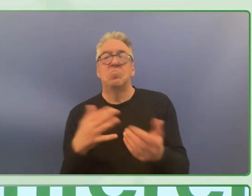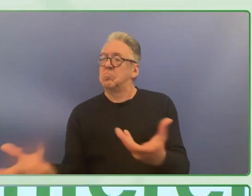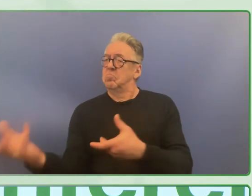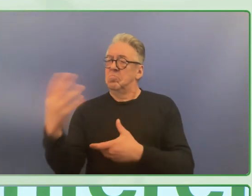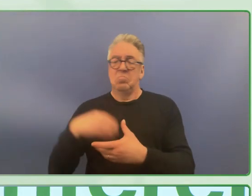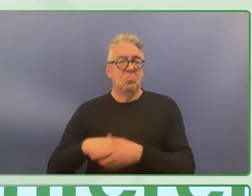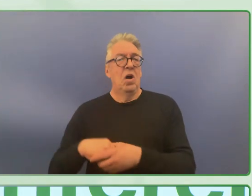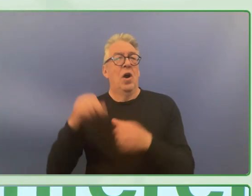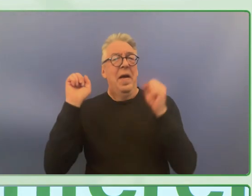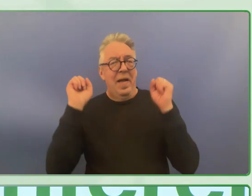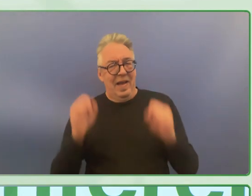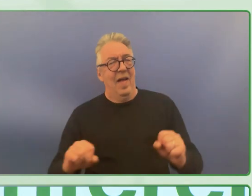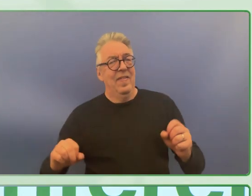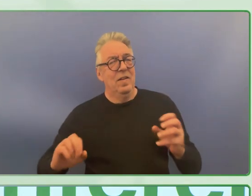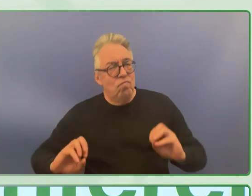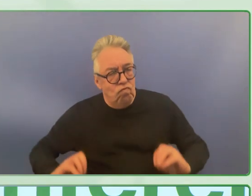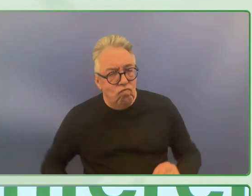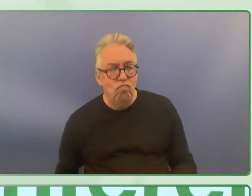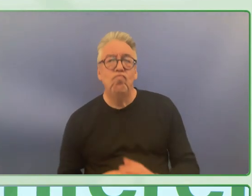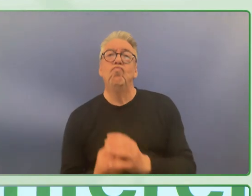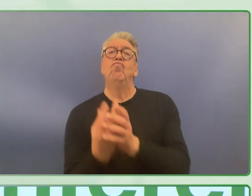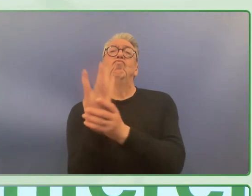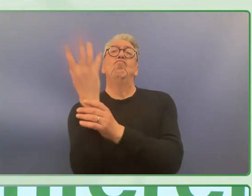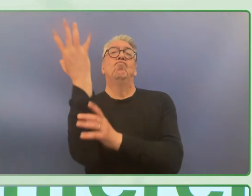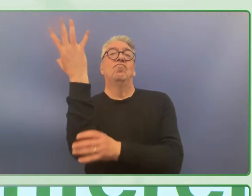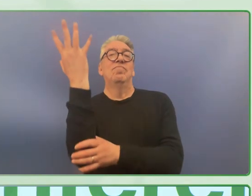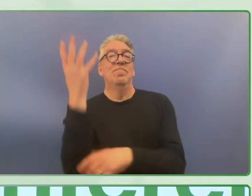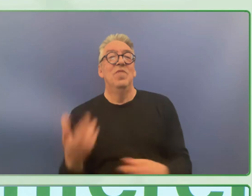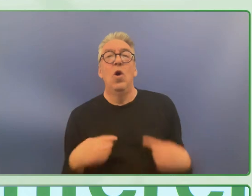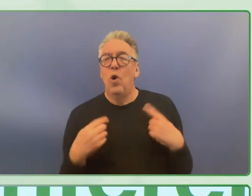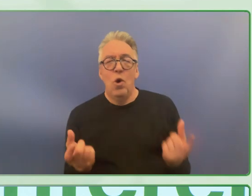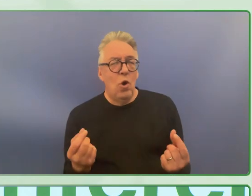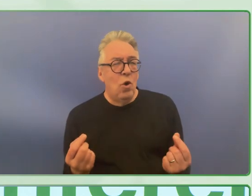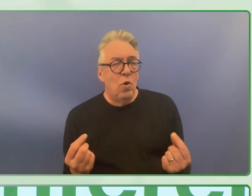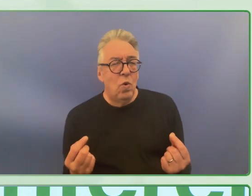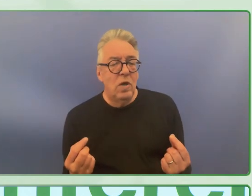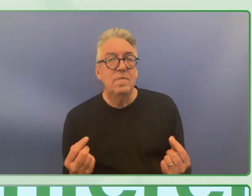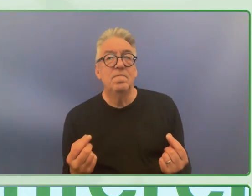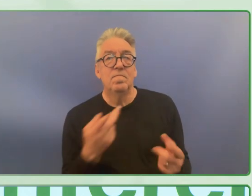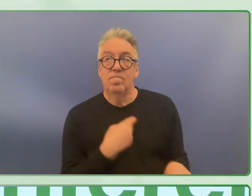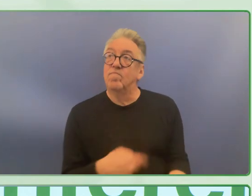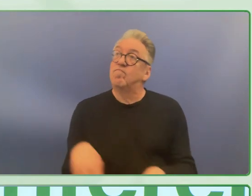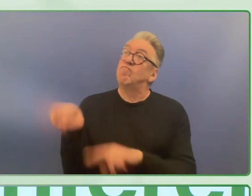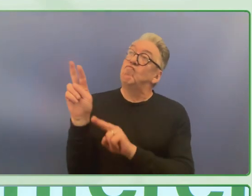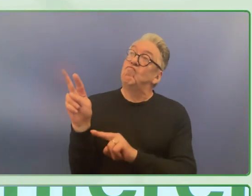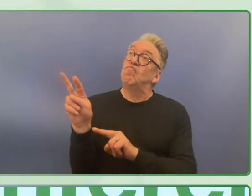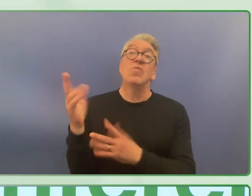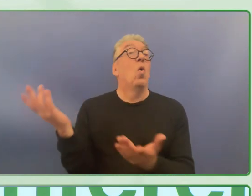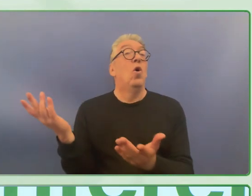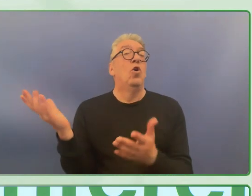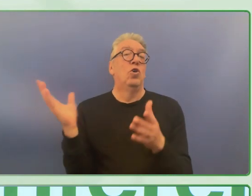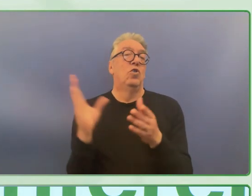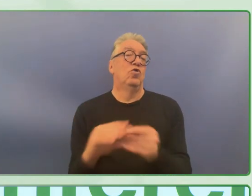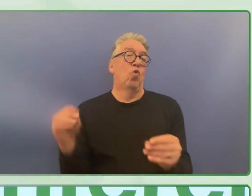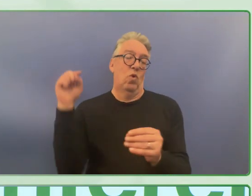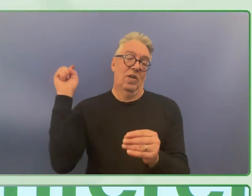community. So what did we do? We turned to the power of storytelling. I want you to just take